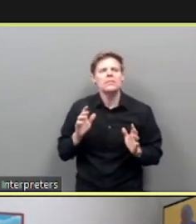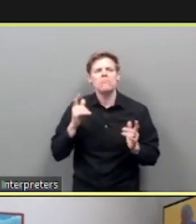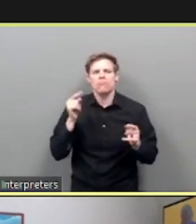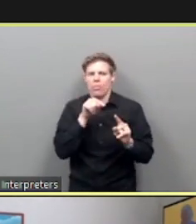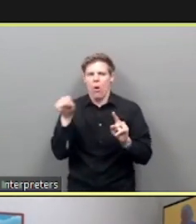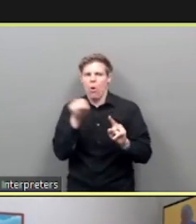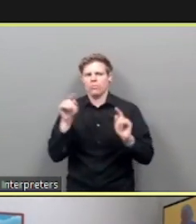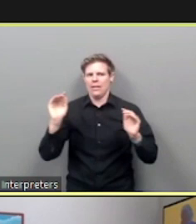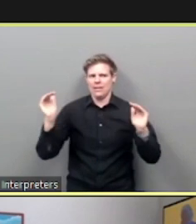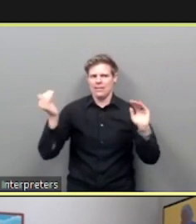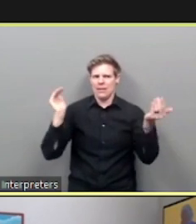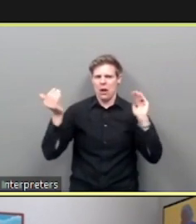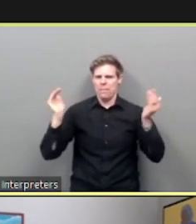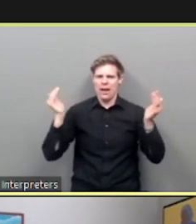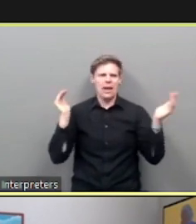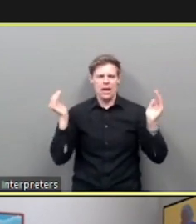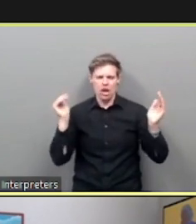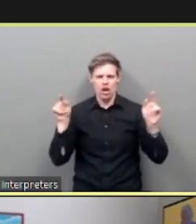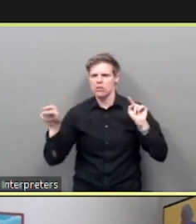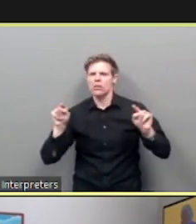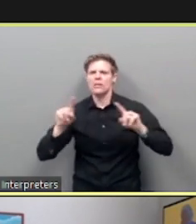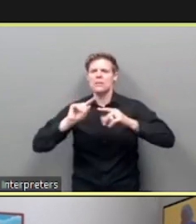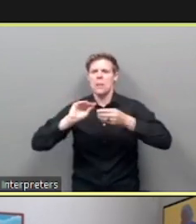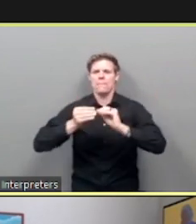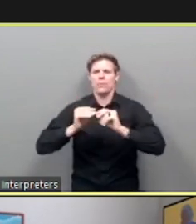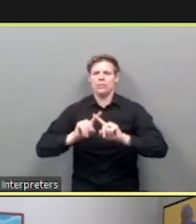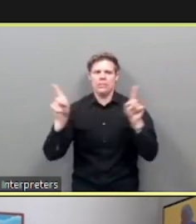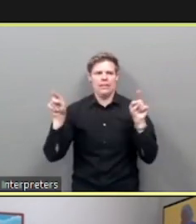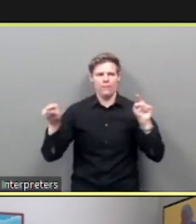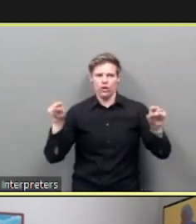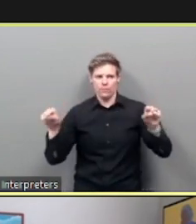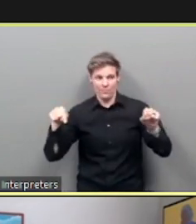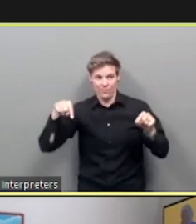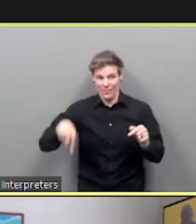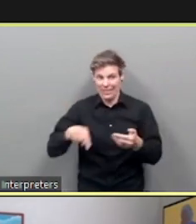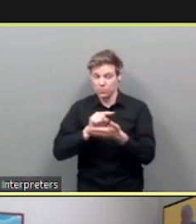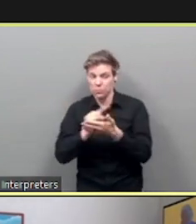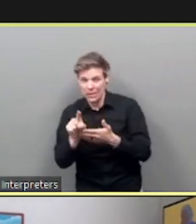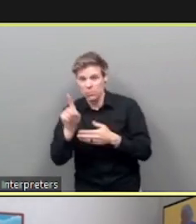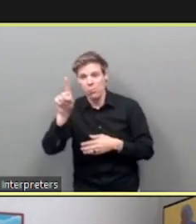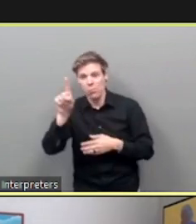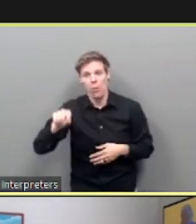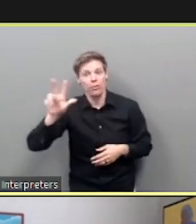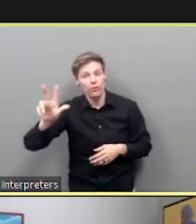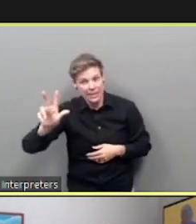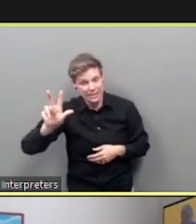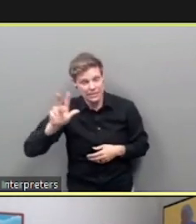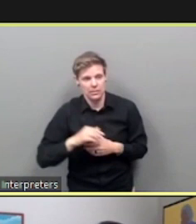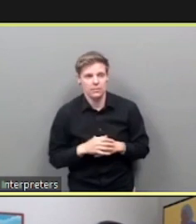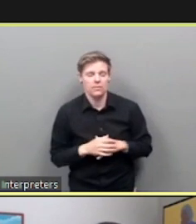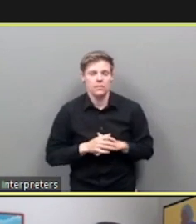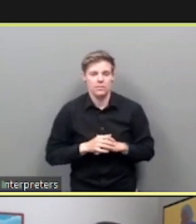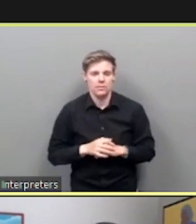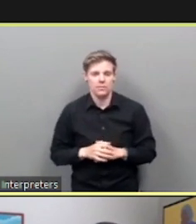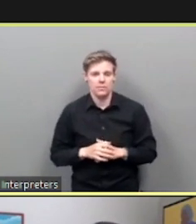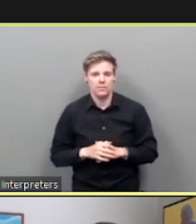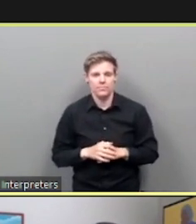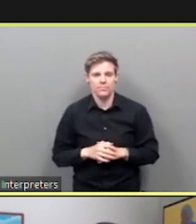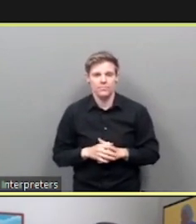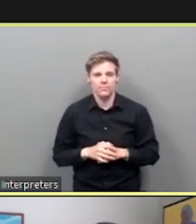itself. This week, it's 1.3%. It's basically saying that we at least